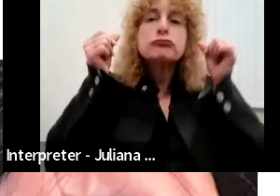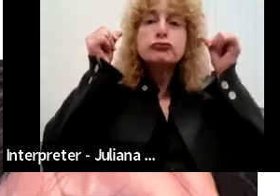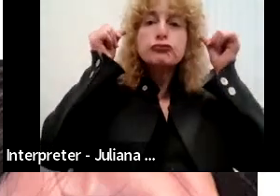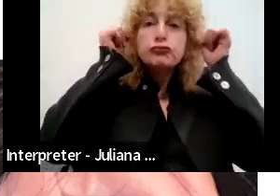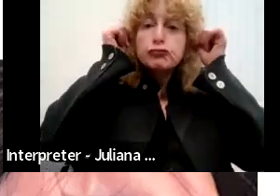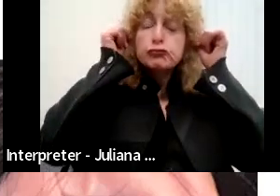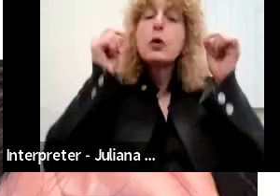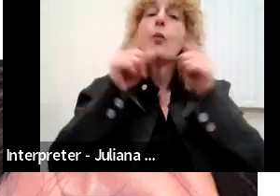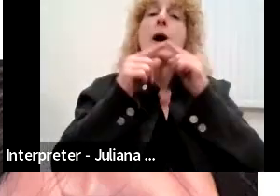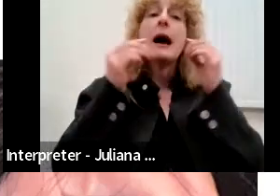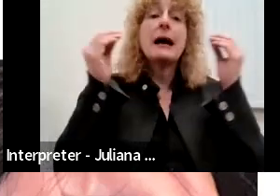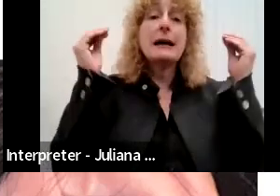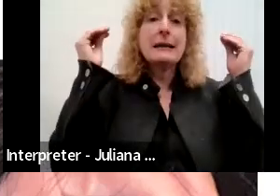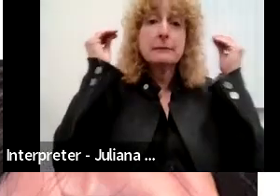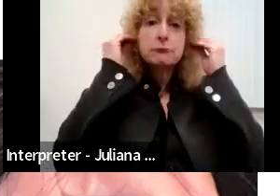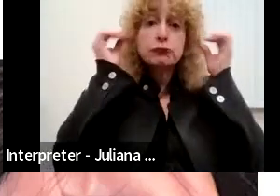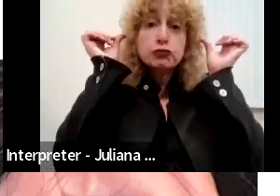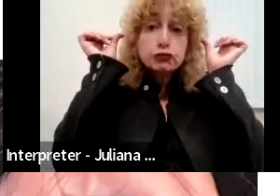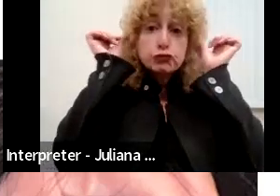of your ear,